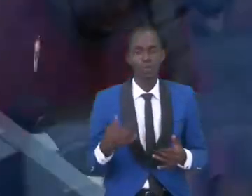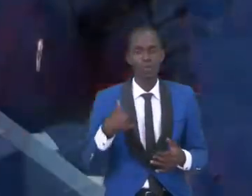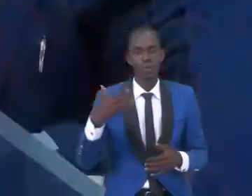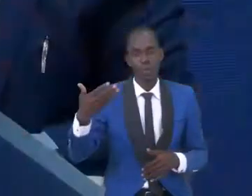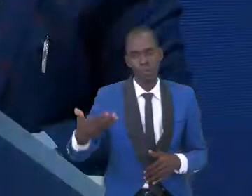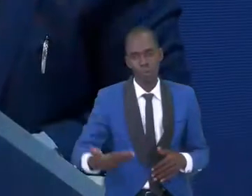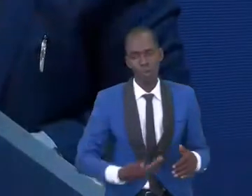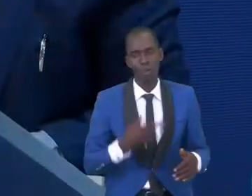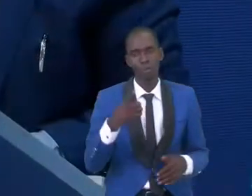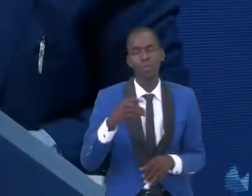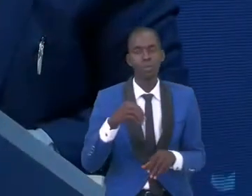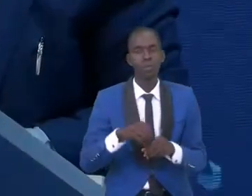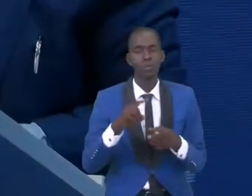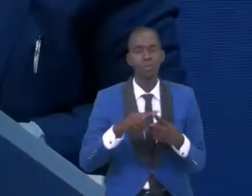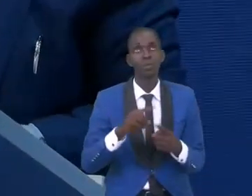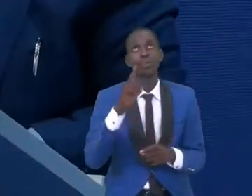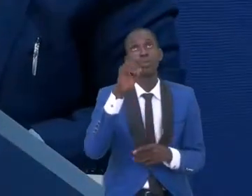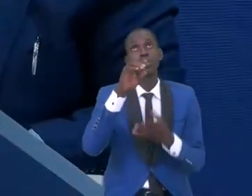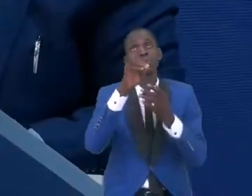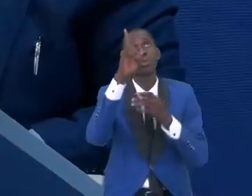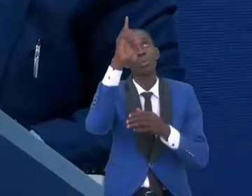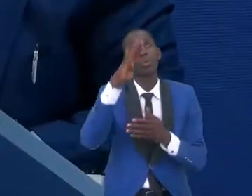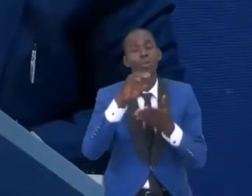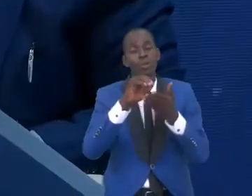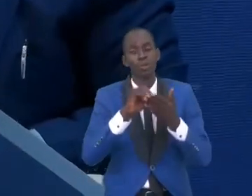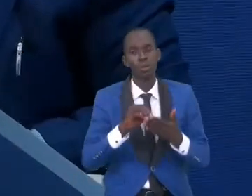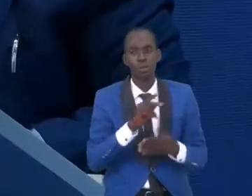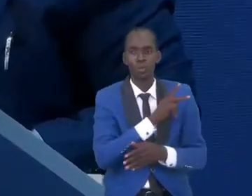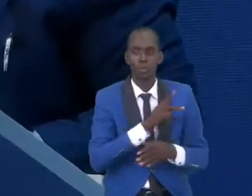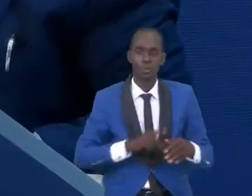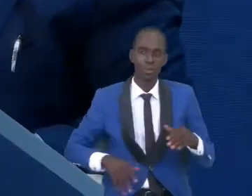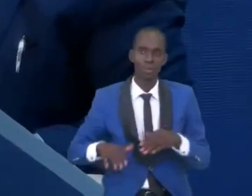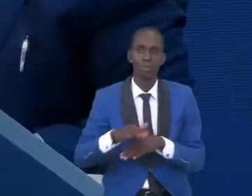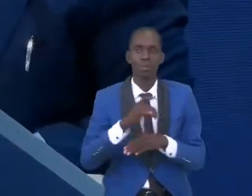You have started the journey right today.